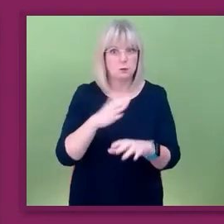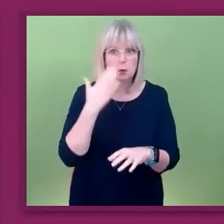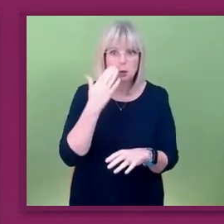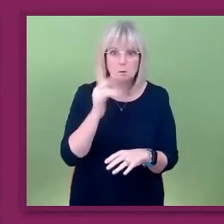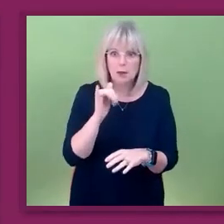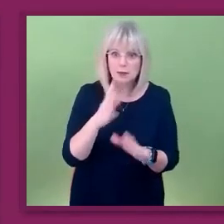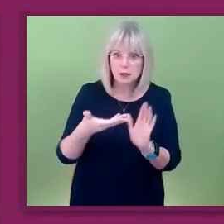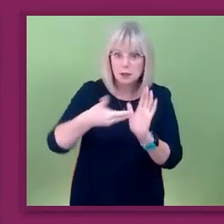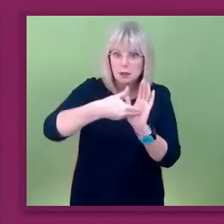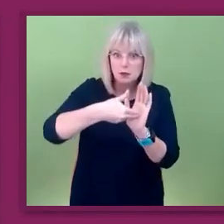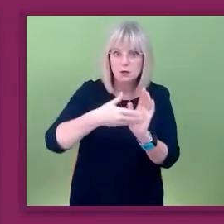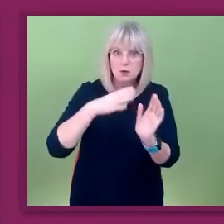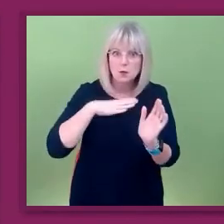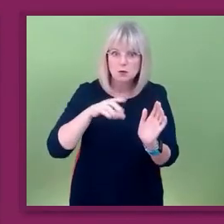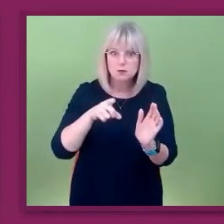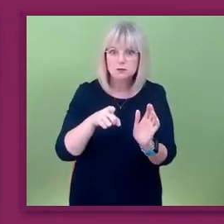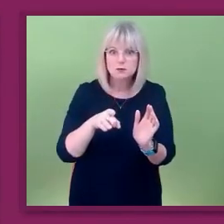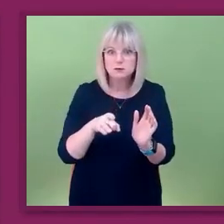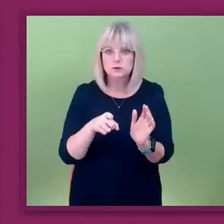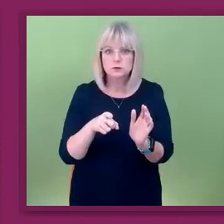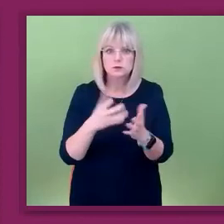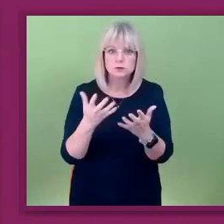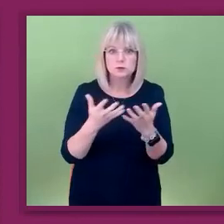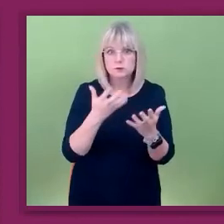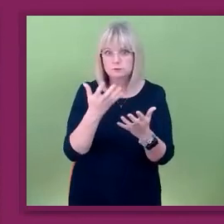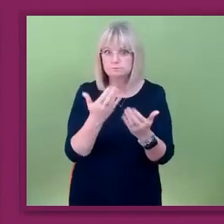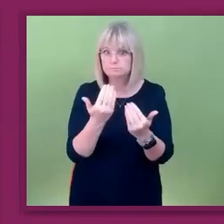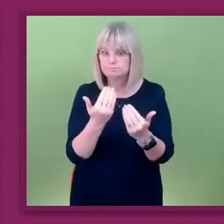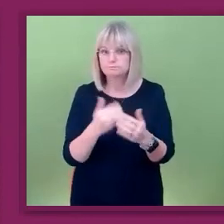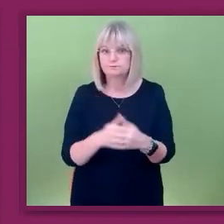to just kind of follow on from what I've said.